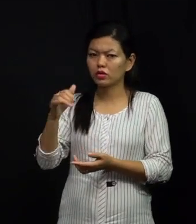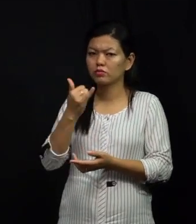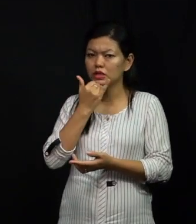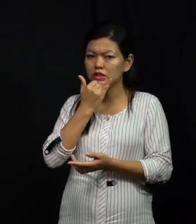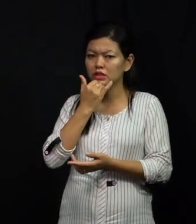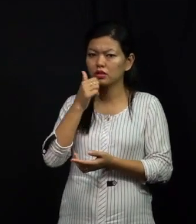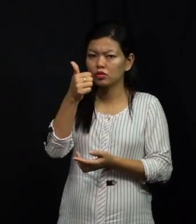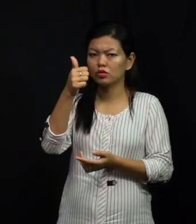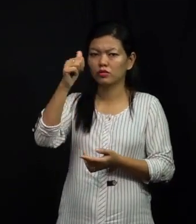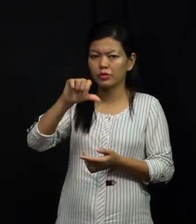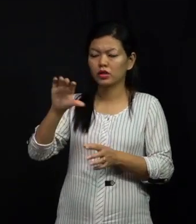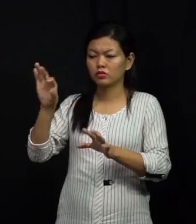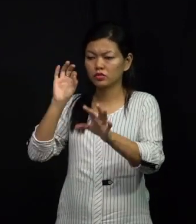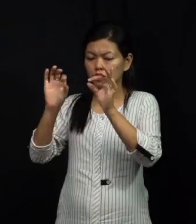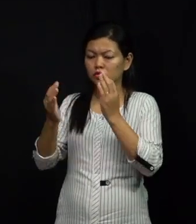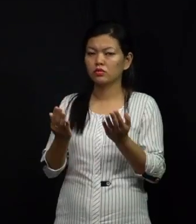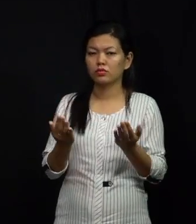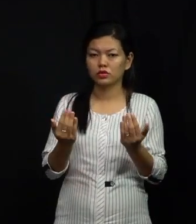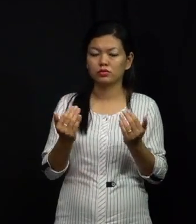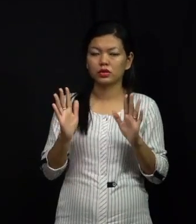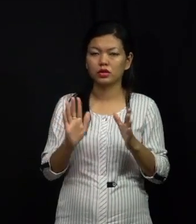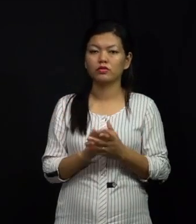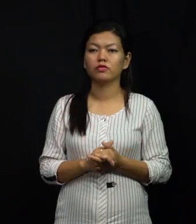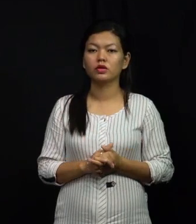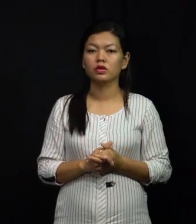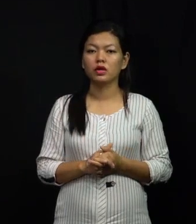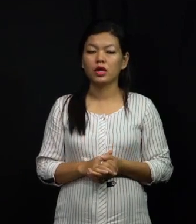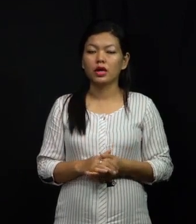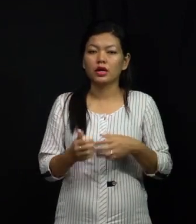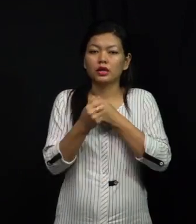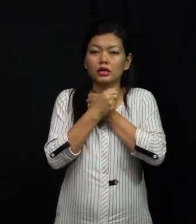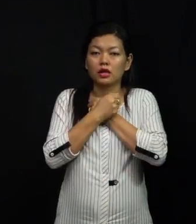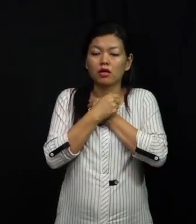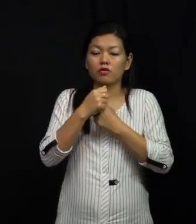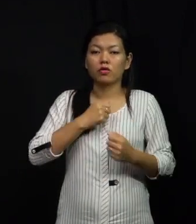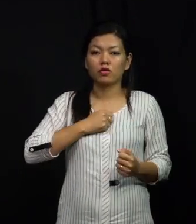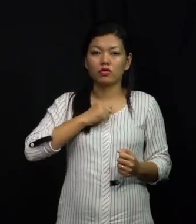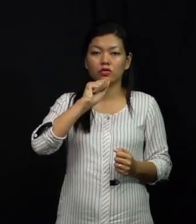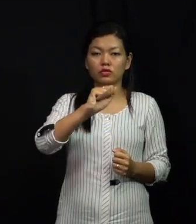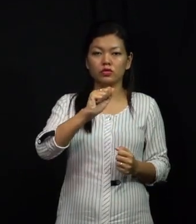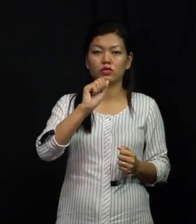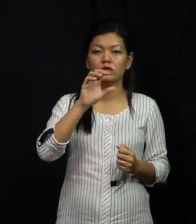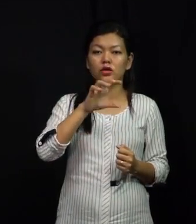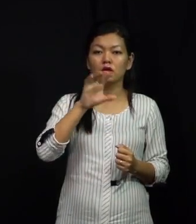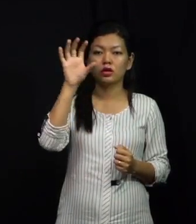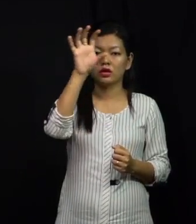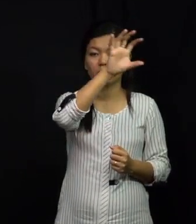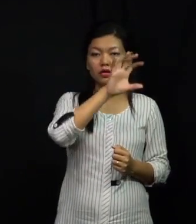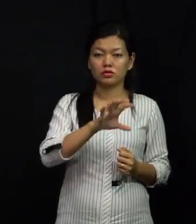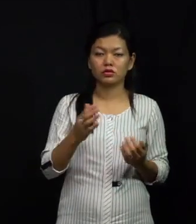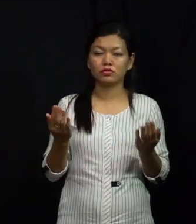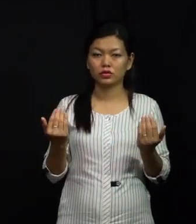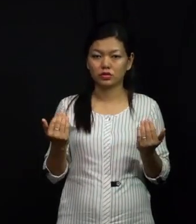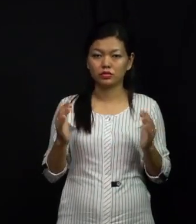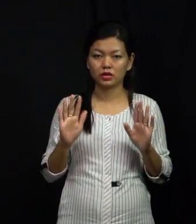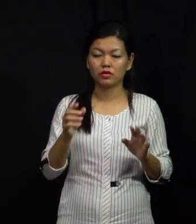mean the religion that the parents belong to, and then patriotic love for the country is also developed in this stage. Okay, and then